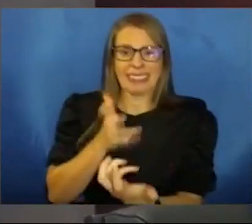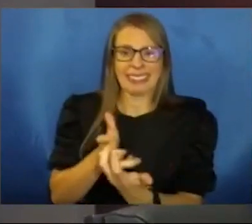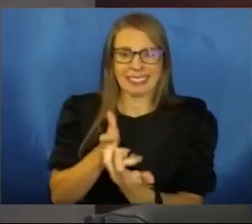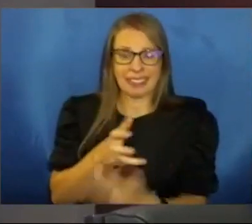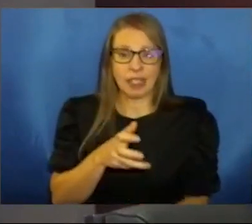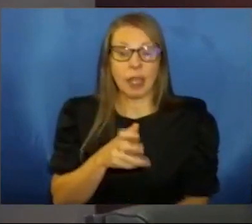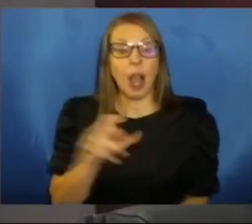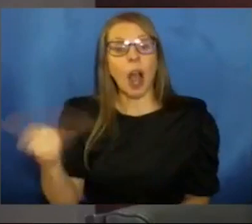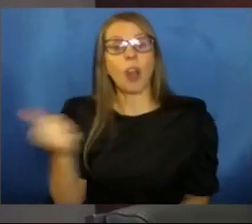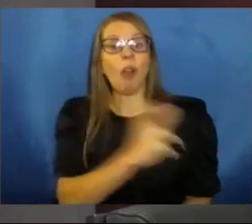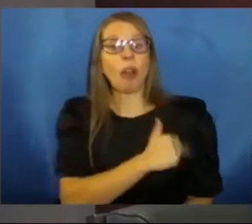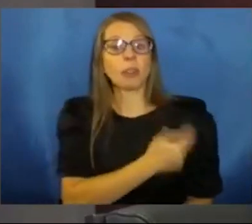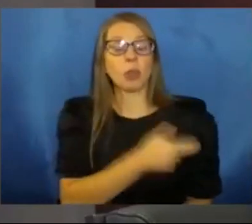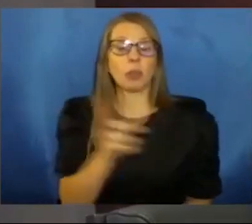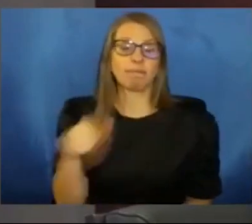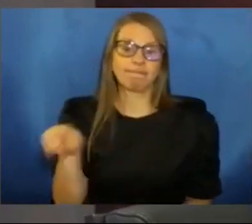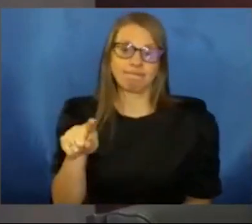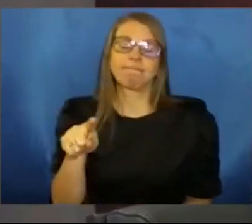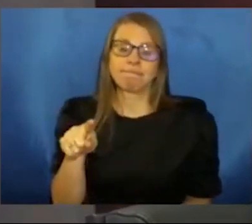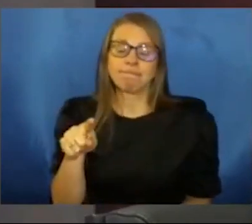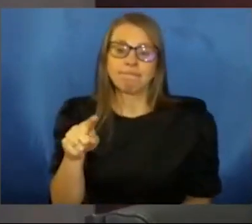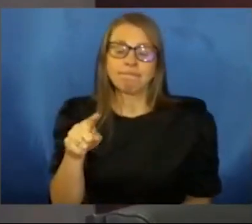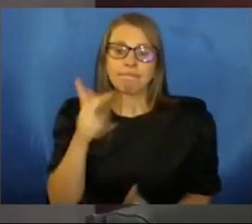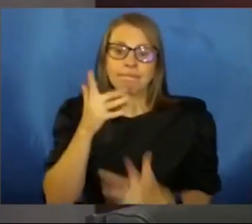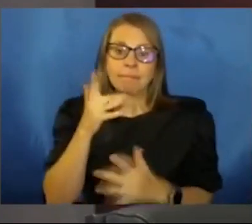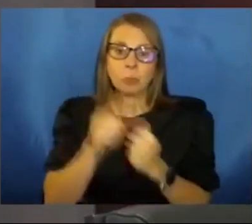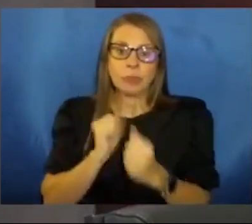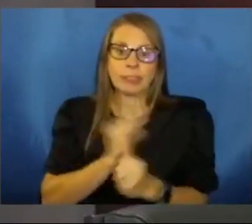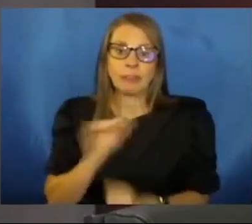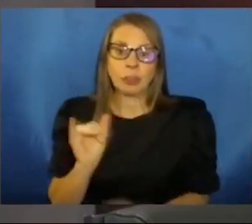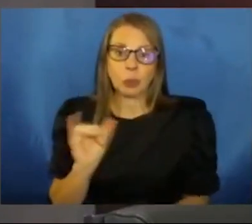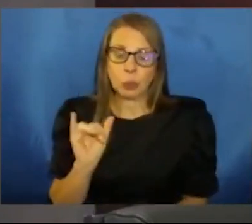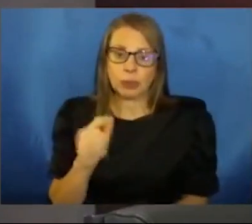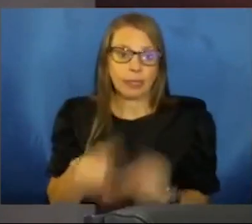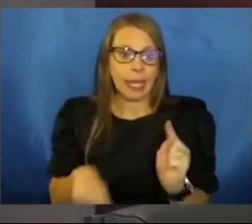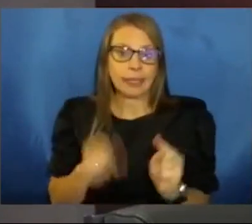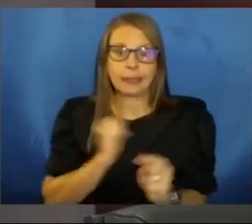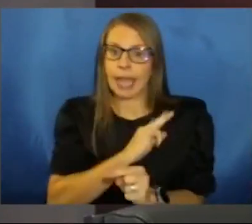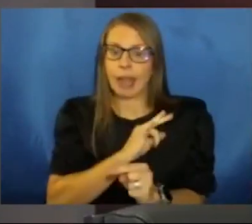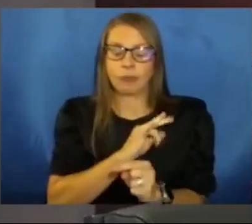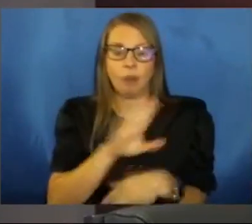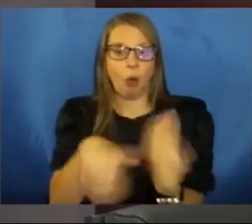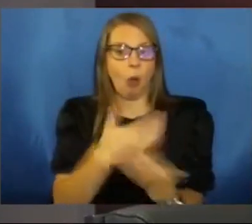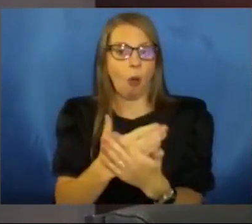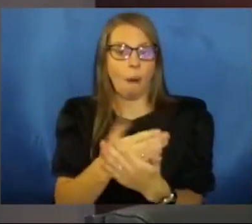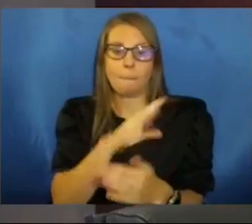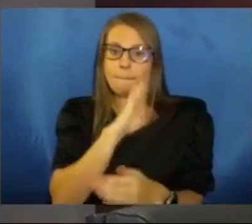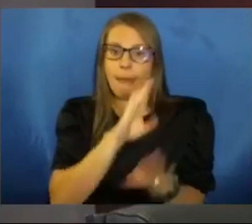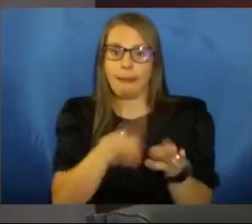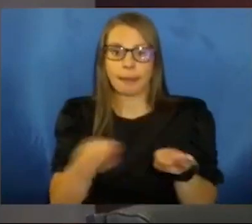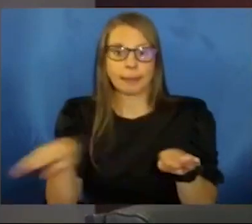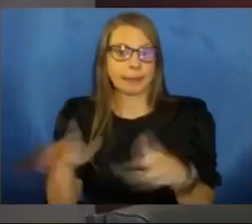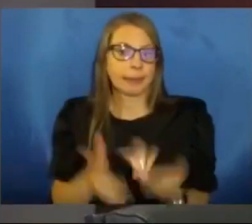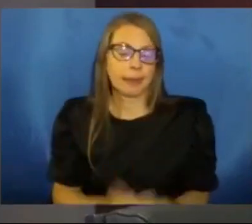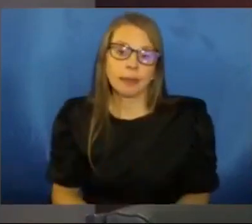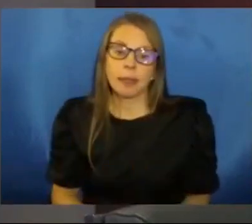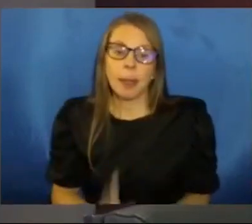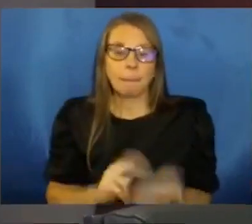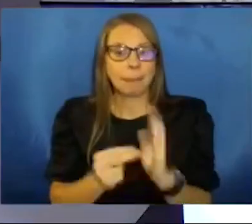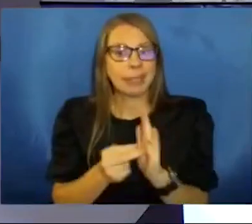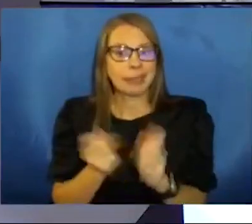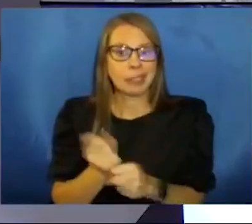stretched. And but we know that we have to do everything we can to meet as much of the need as we can.